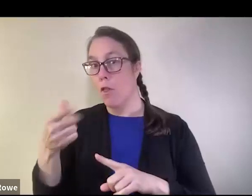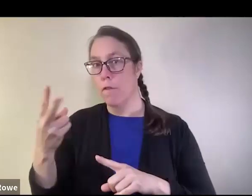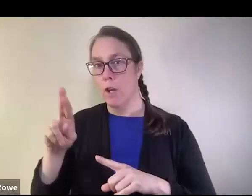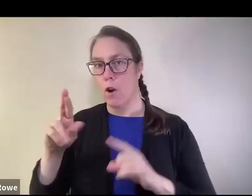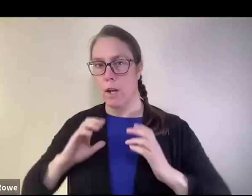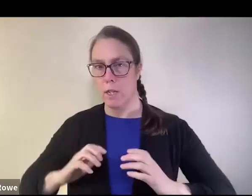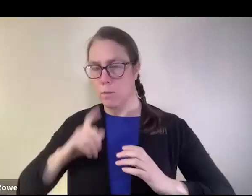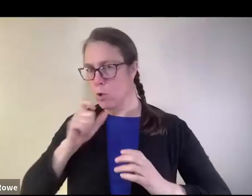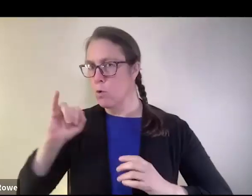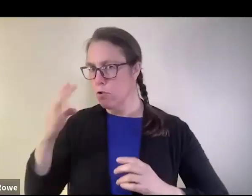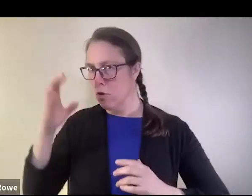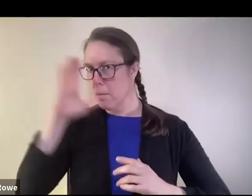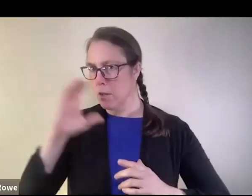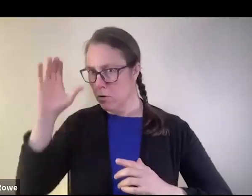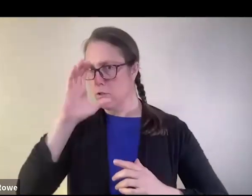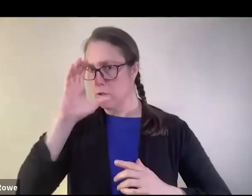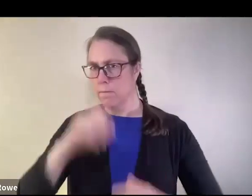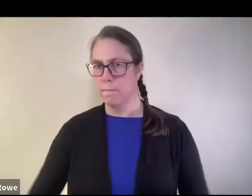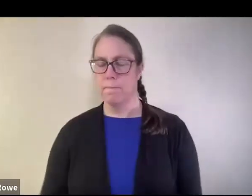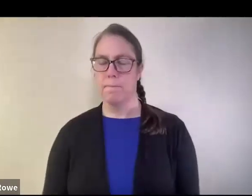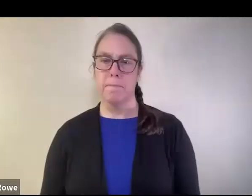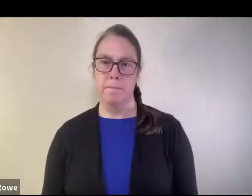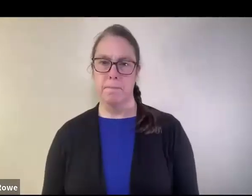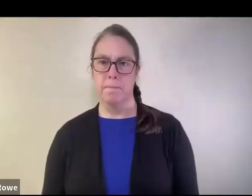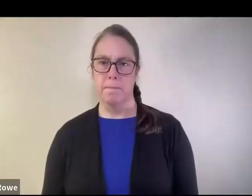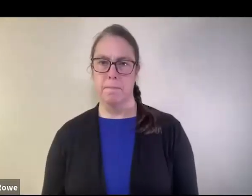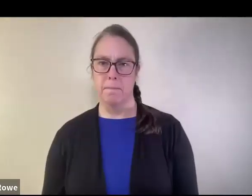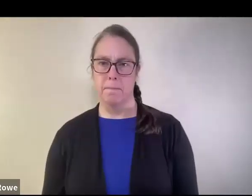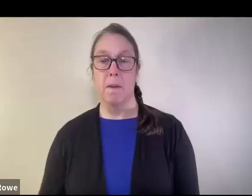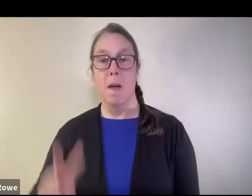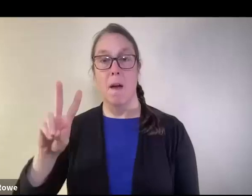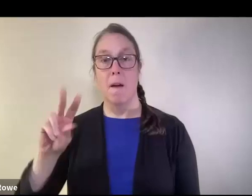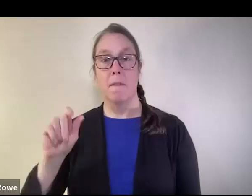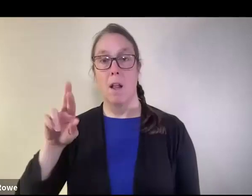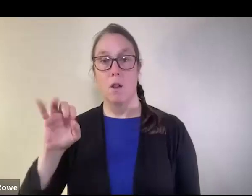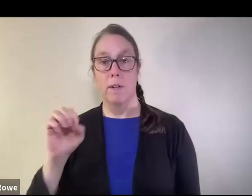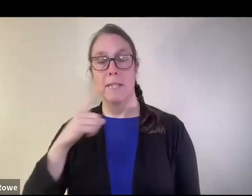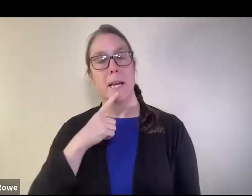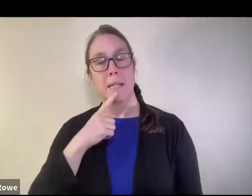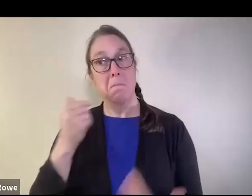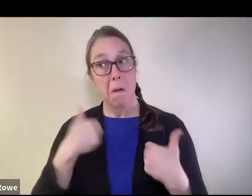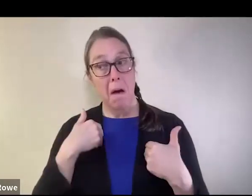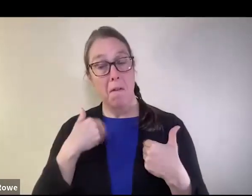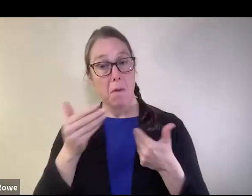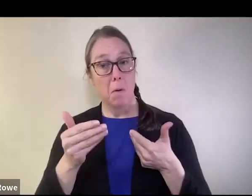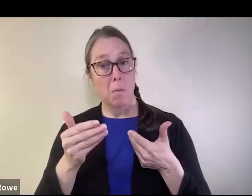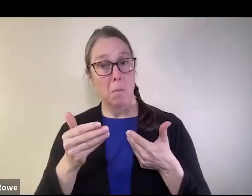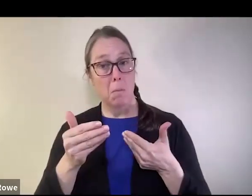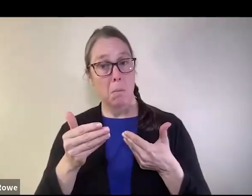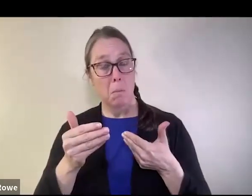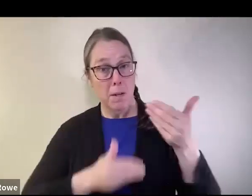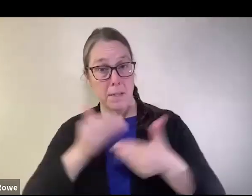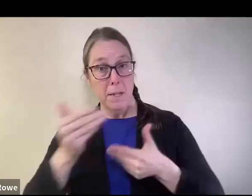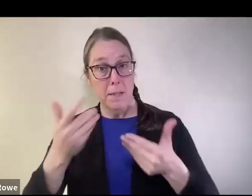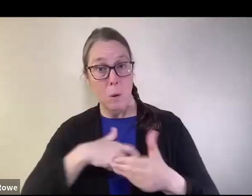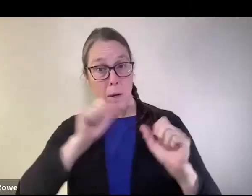They want to. From Valerie, is there a process we can learn? Is there a